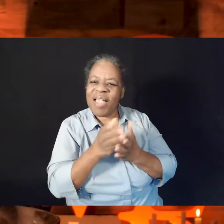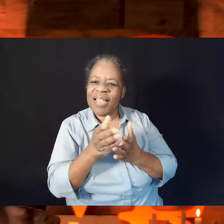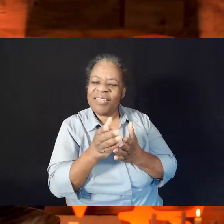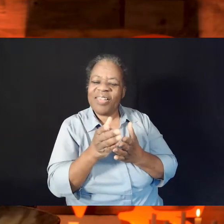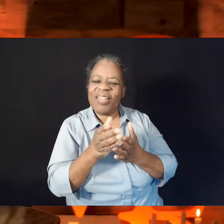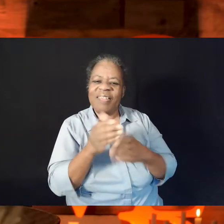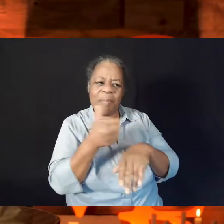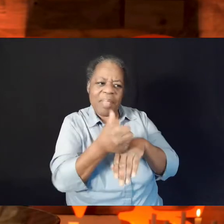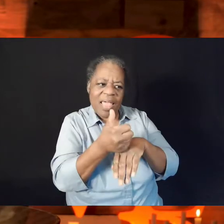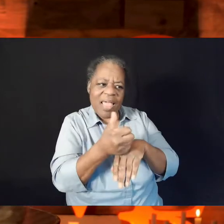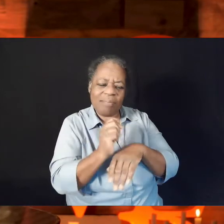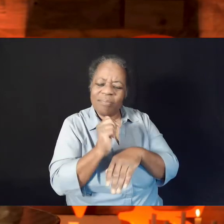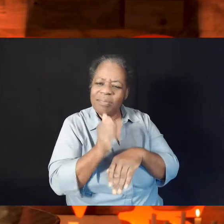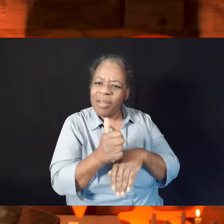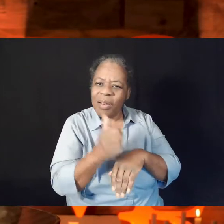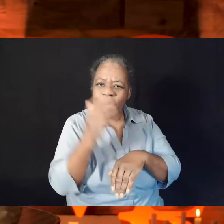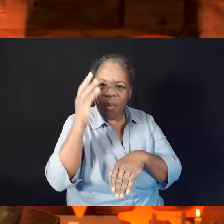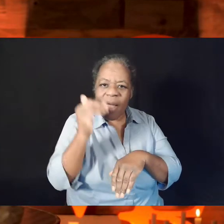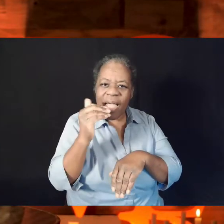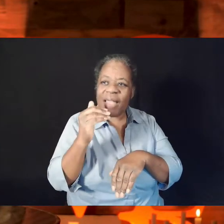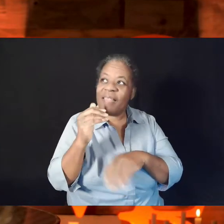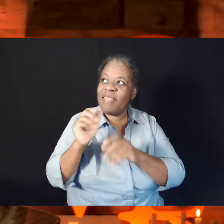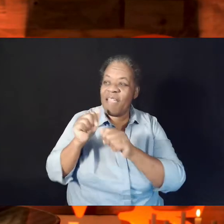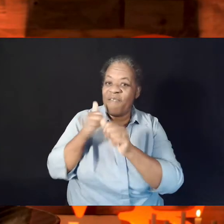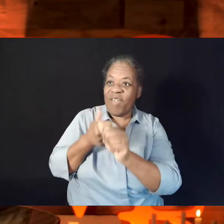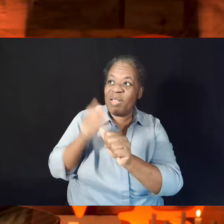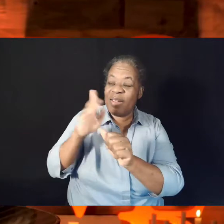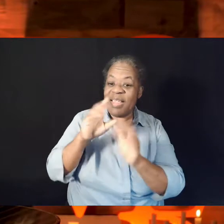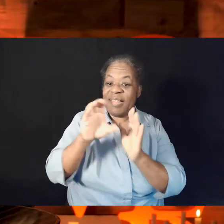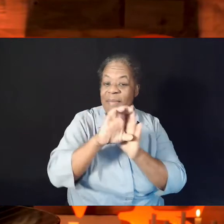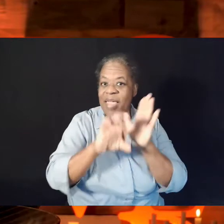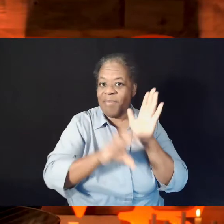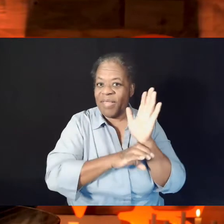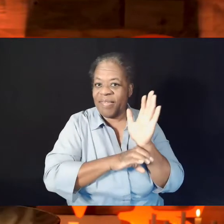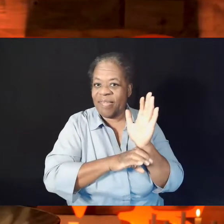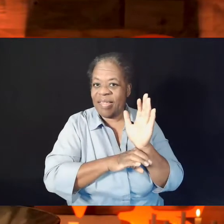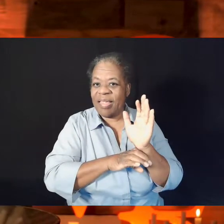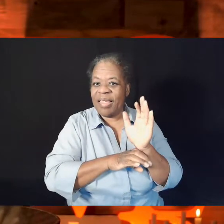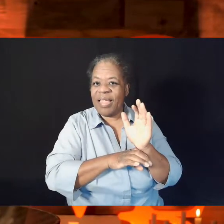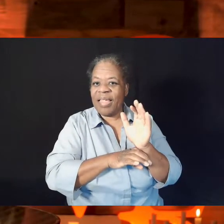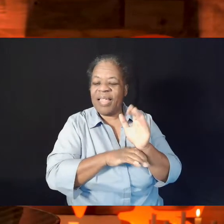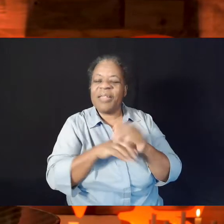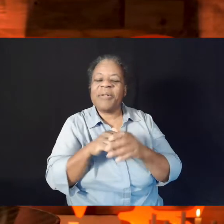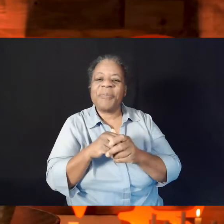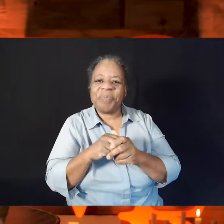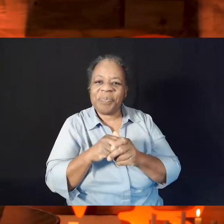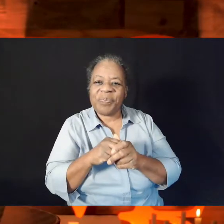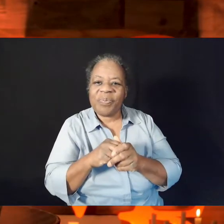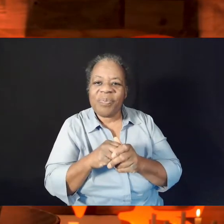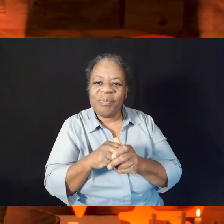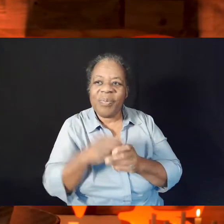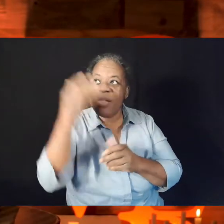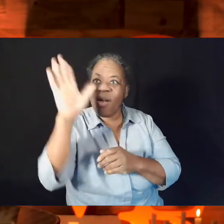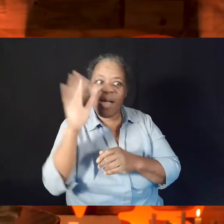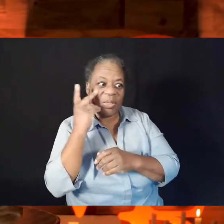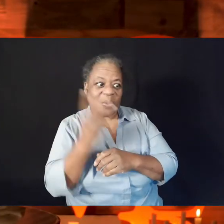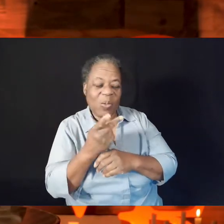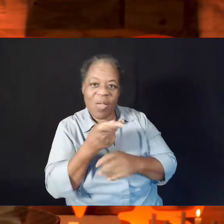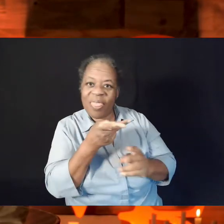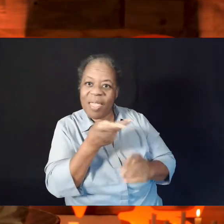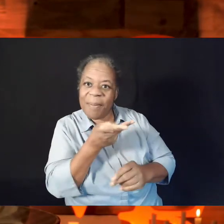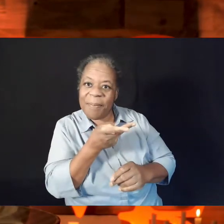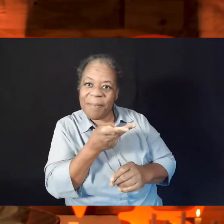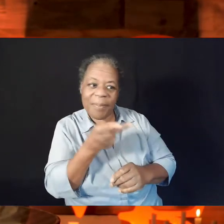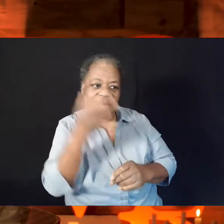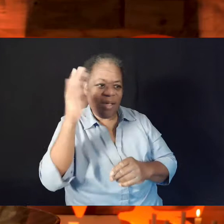their observance of the commandments. While no one else paid much attention to them, God saw them. God loved